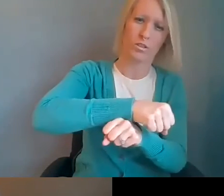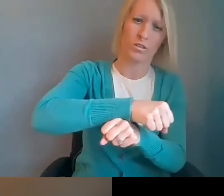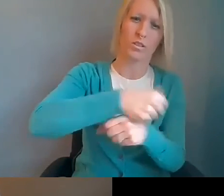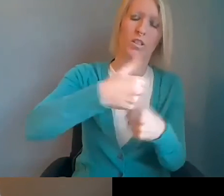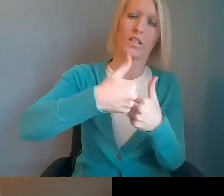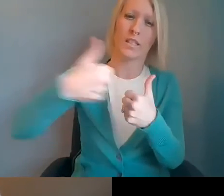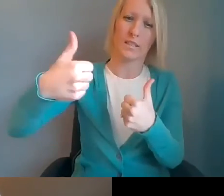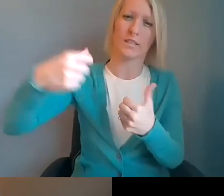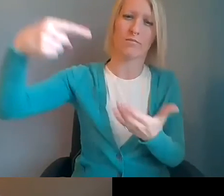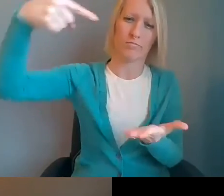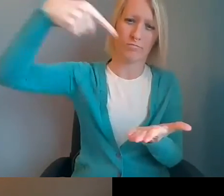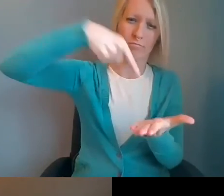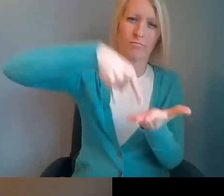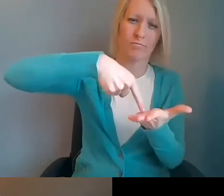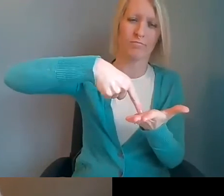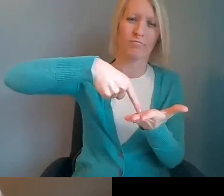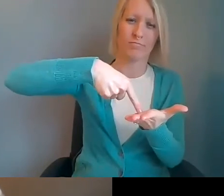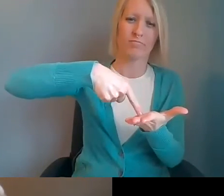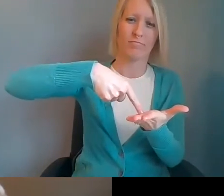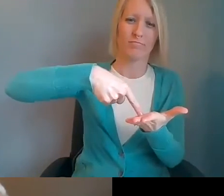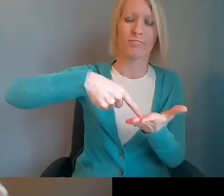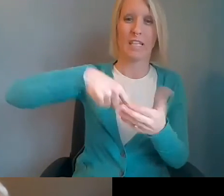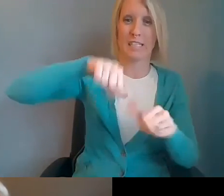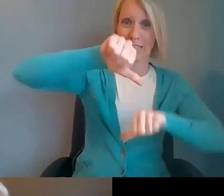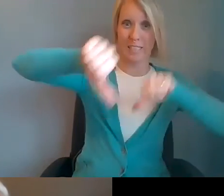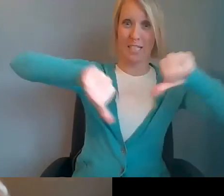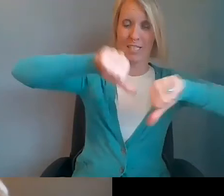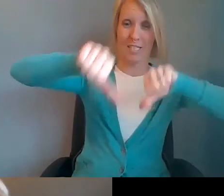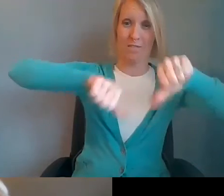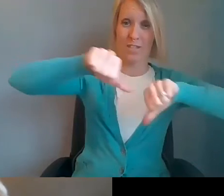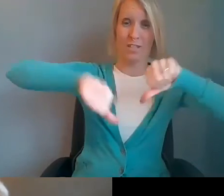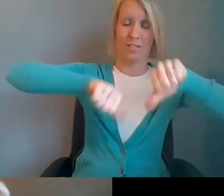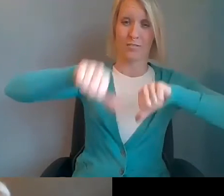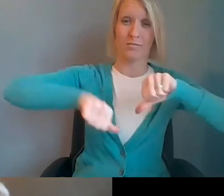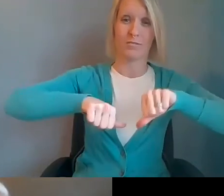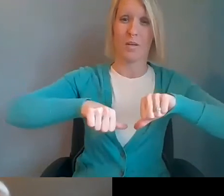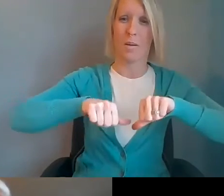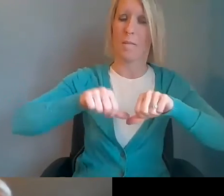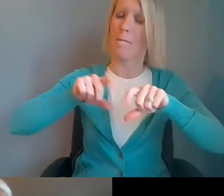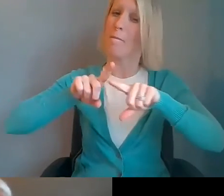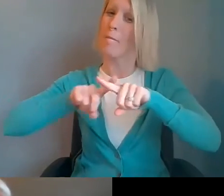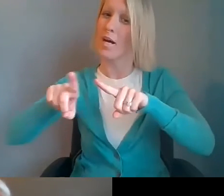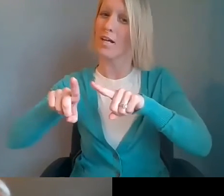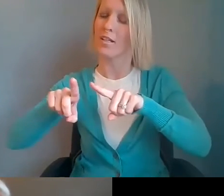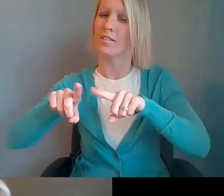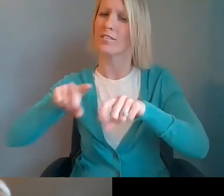it's a scientific thing, is what they do, but it's very unique, okay?